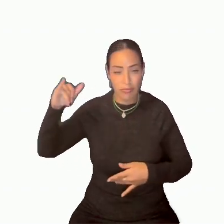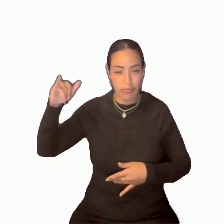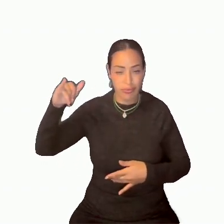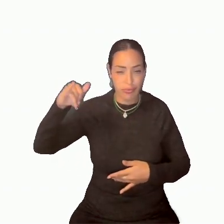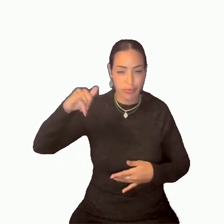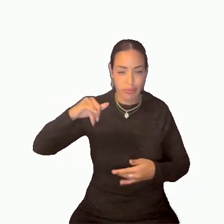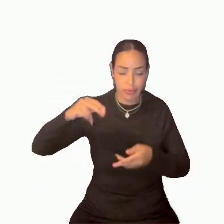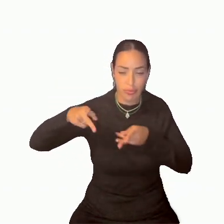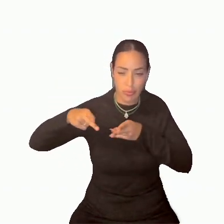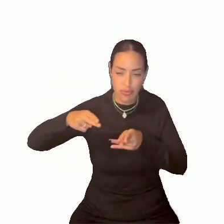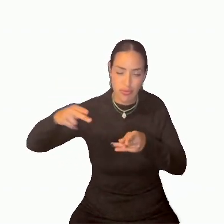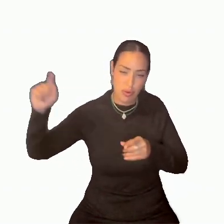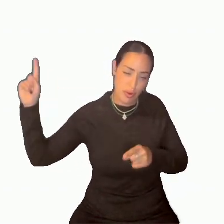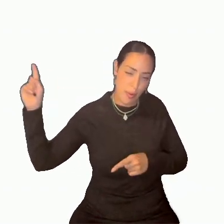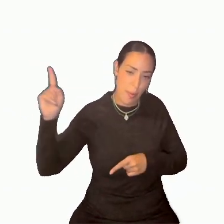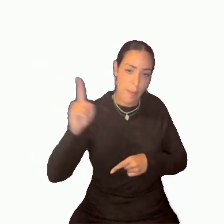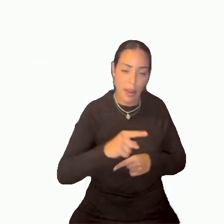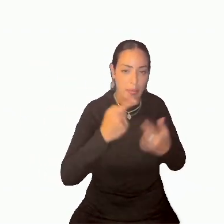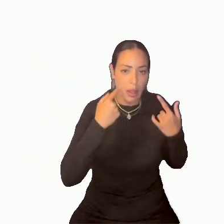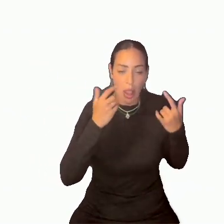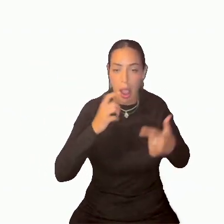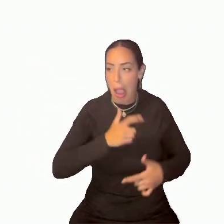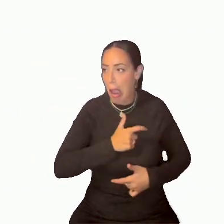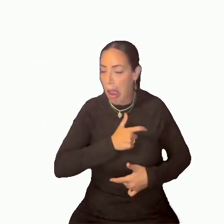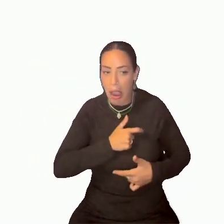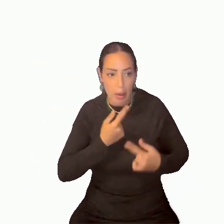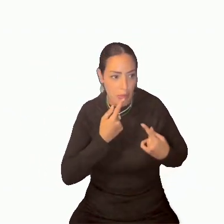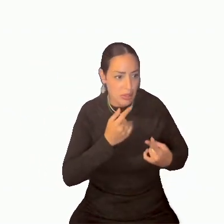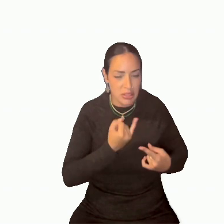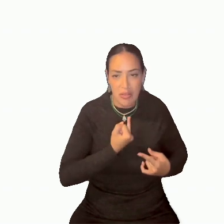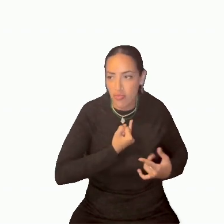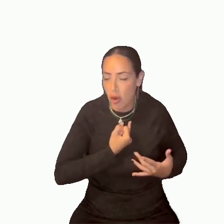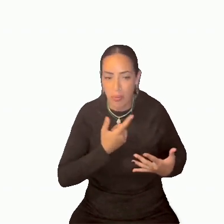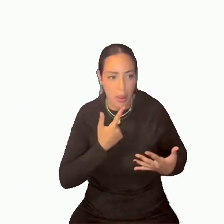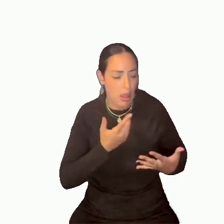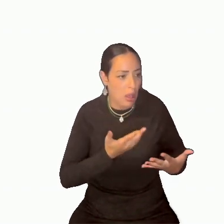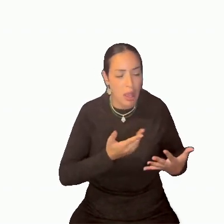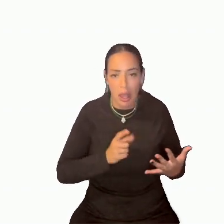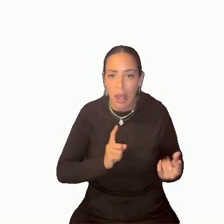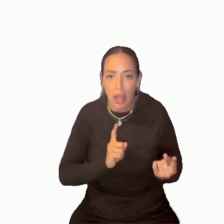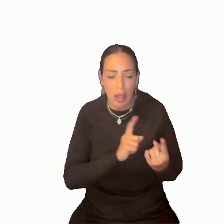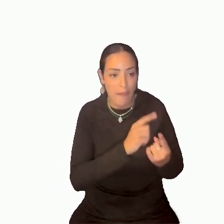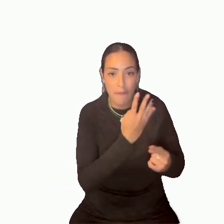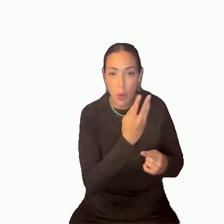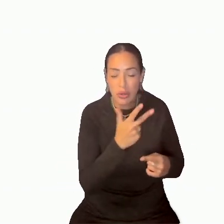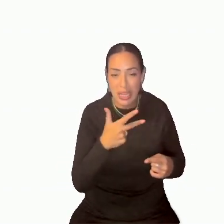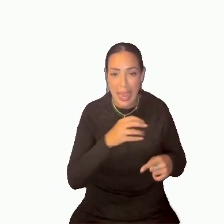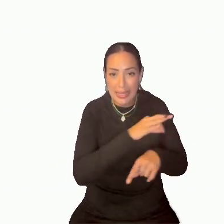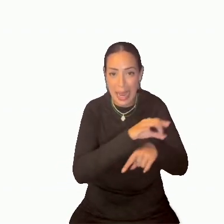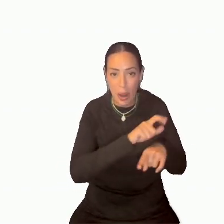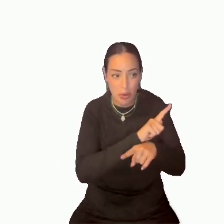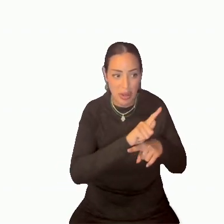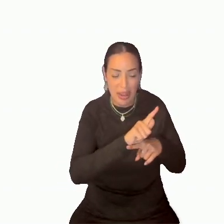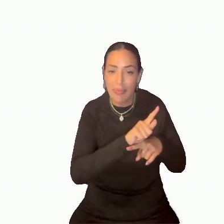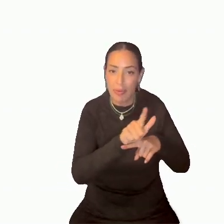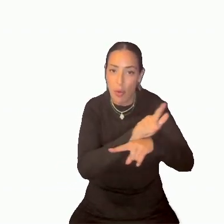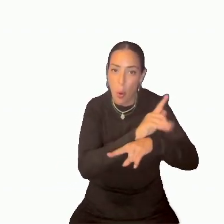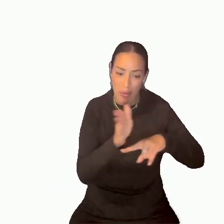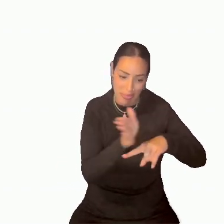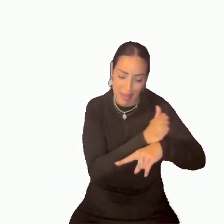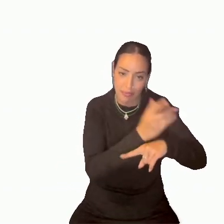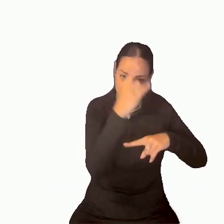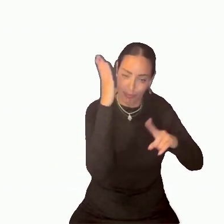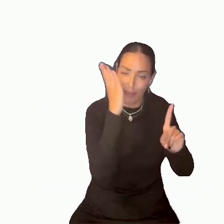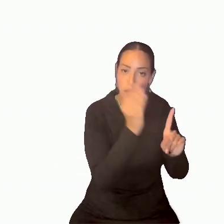absolutely terrified that I wouldn't know what to say to them, or that I would say the wrong thing. My clinical supervisor advised me to start by asking